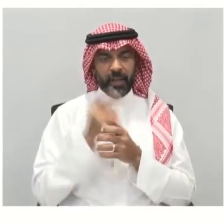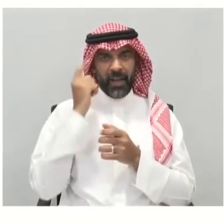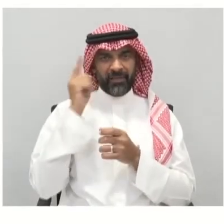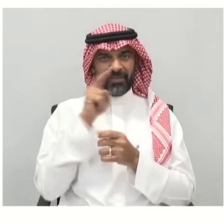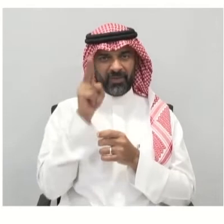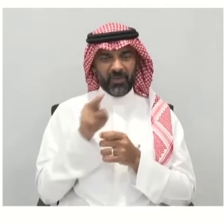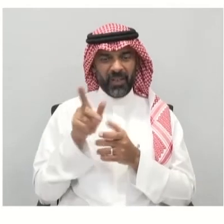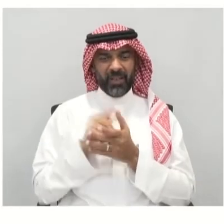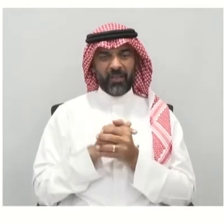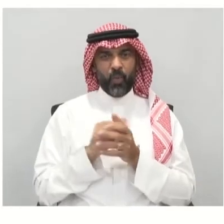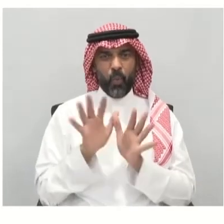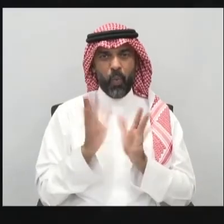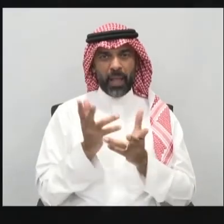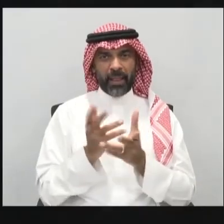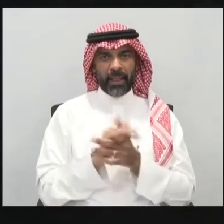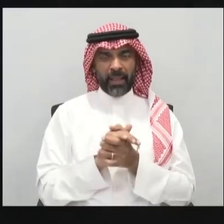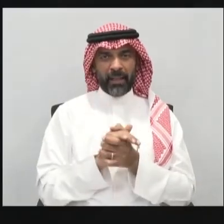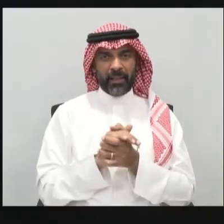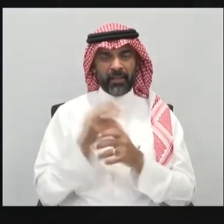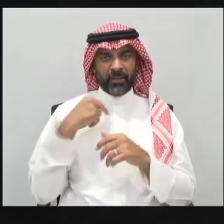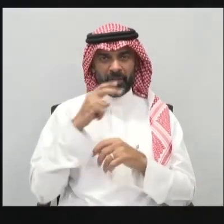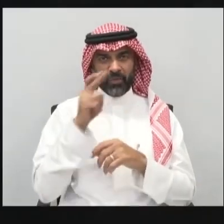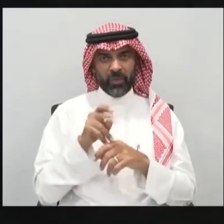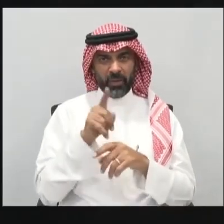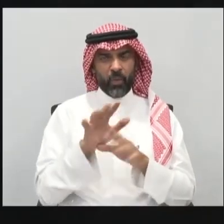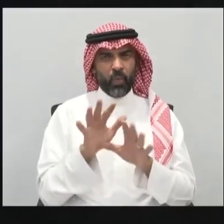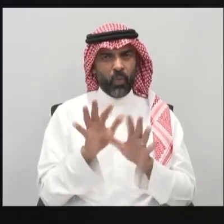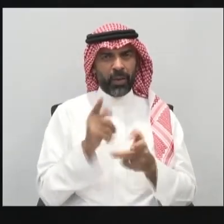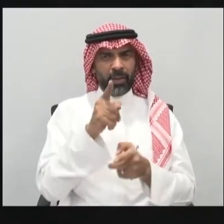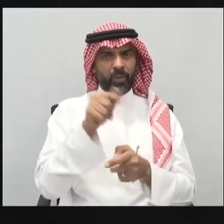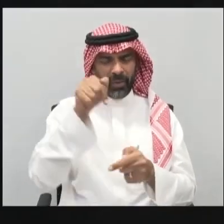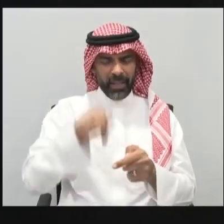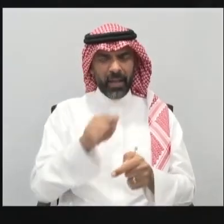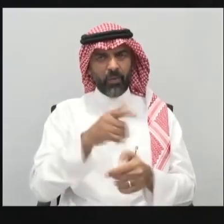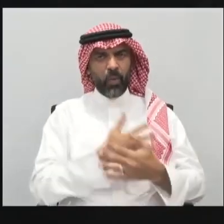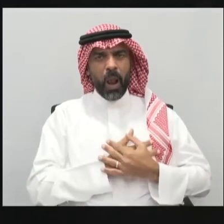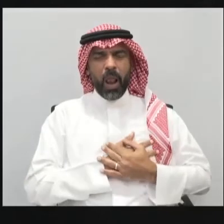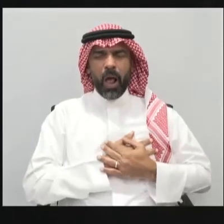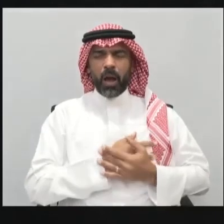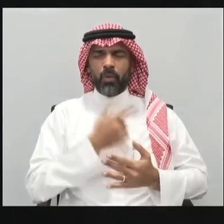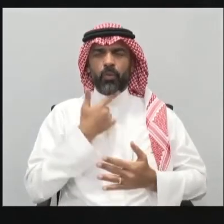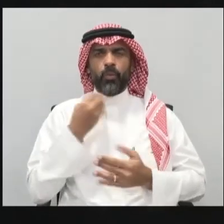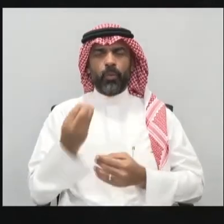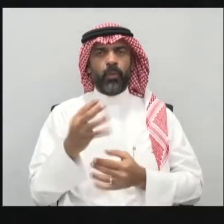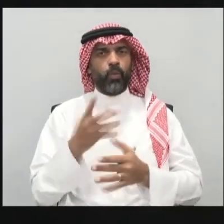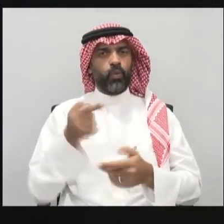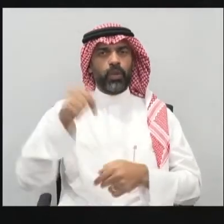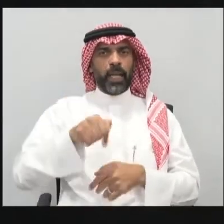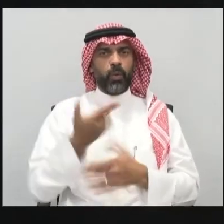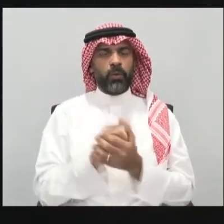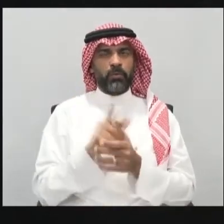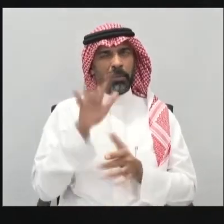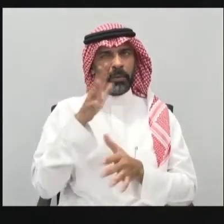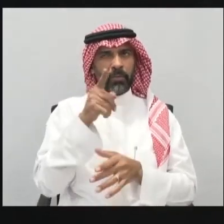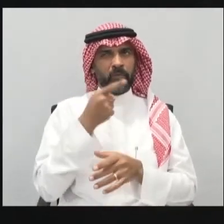question? Let me ask you a question. What day of the week that you like? Maybe you